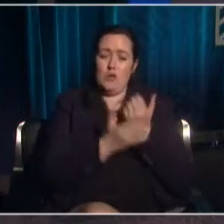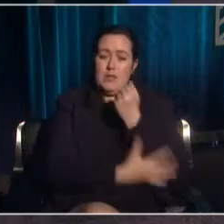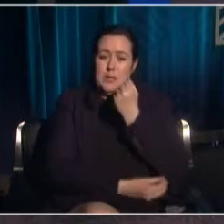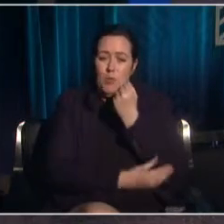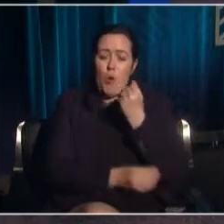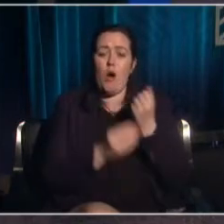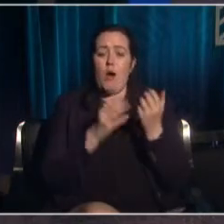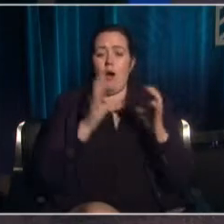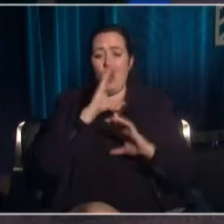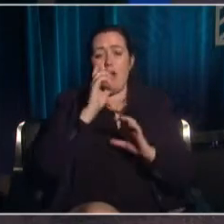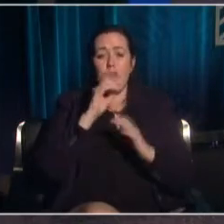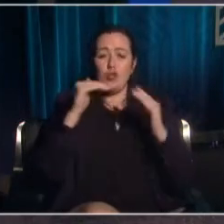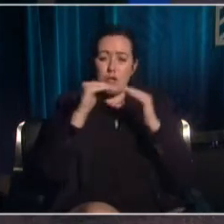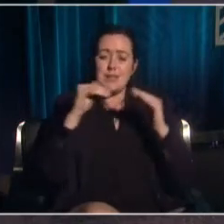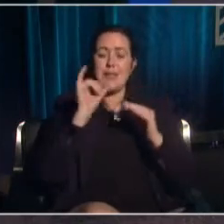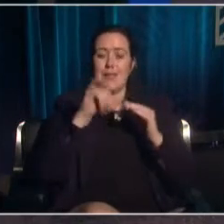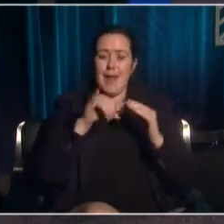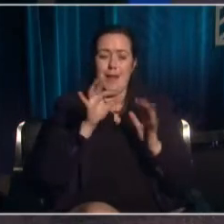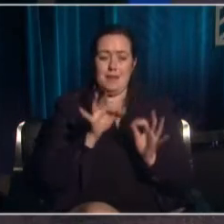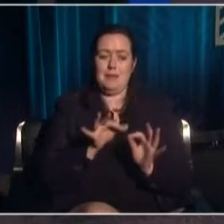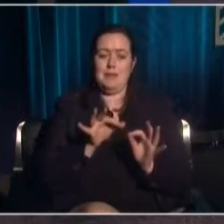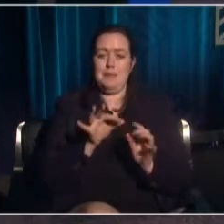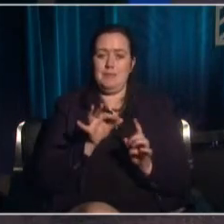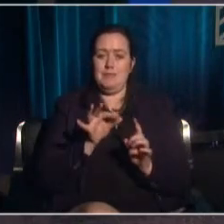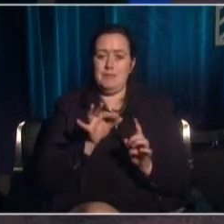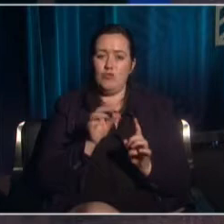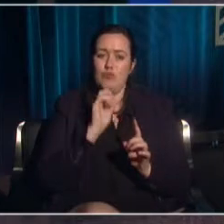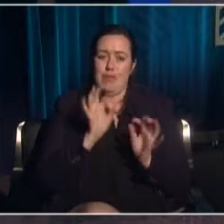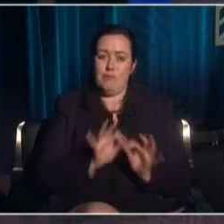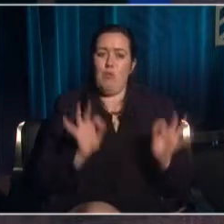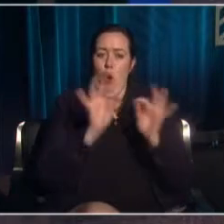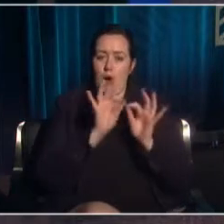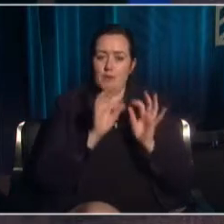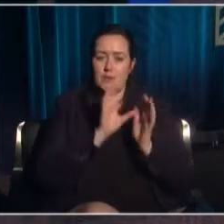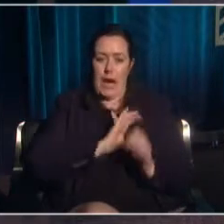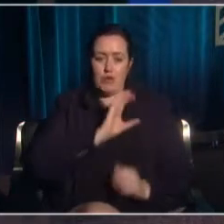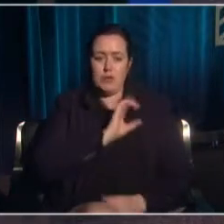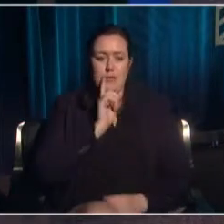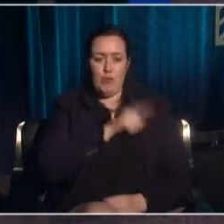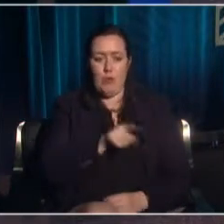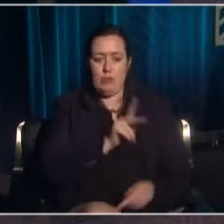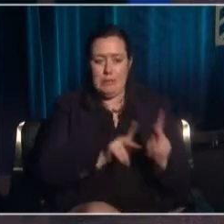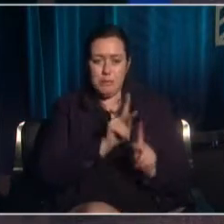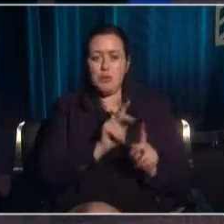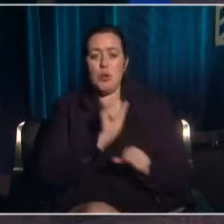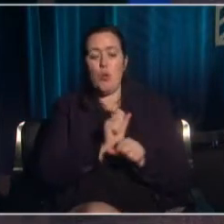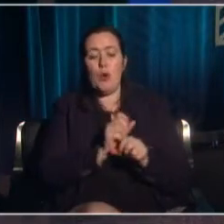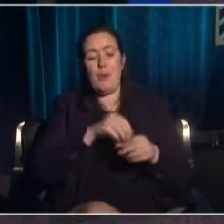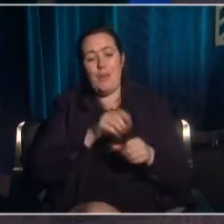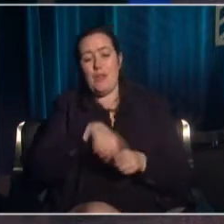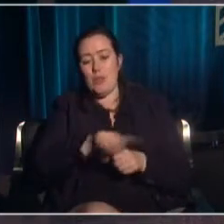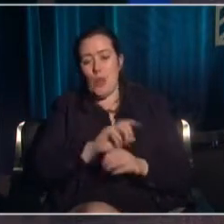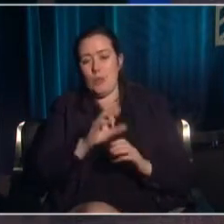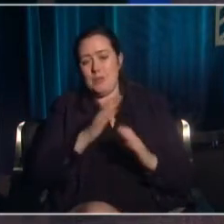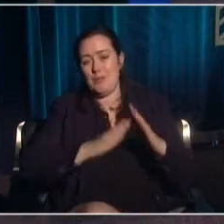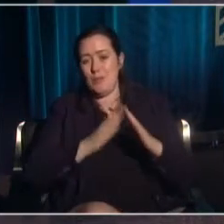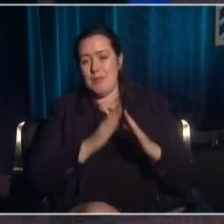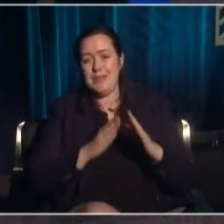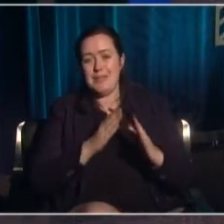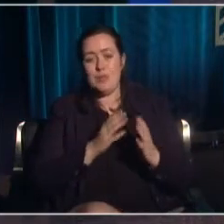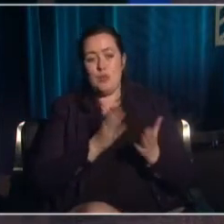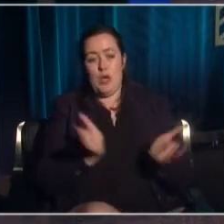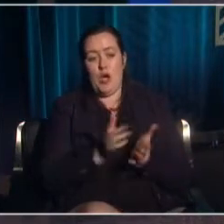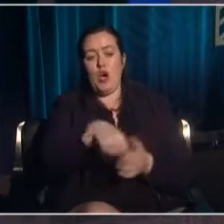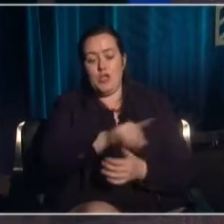is actually a defining characteristic of who they see themselves as. So working in those communities to help them mobilise to speak to their own